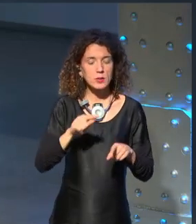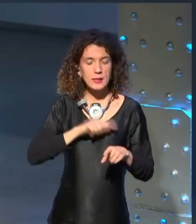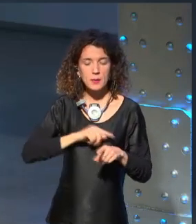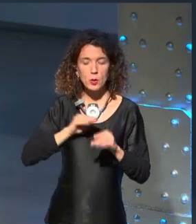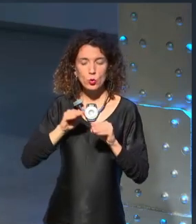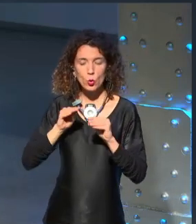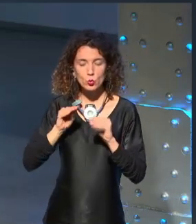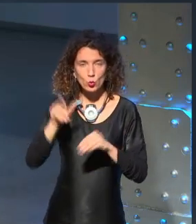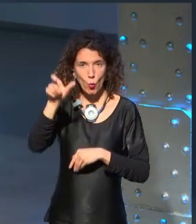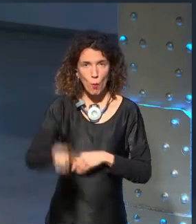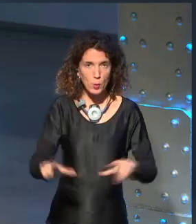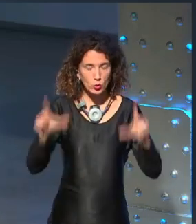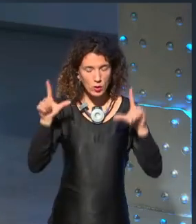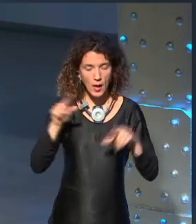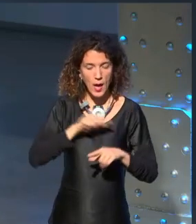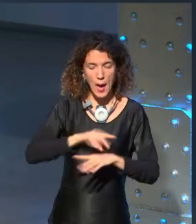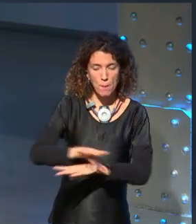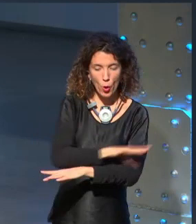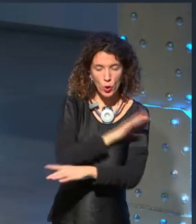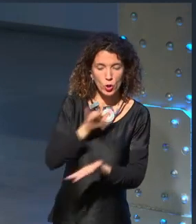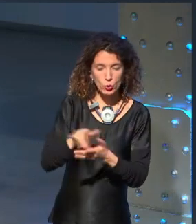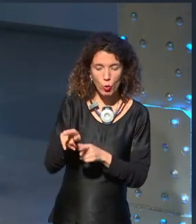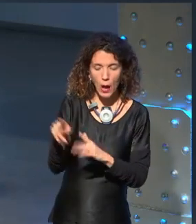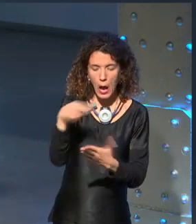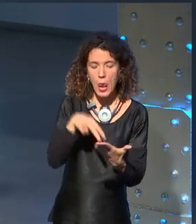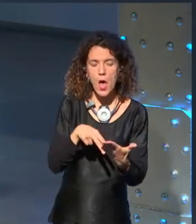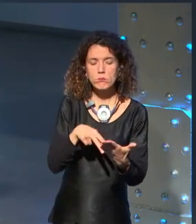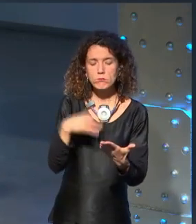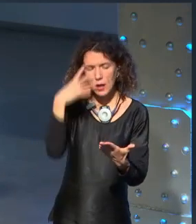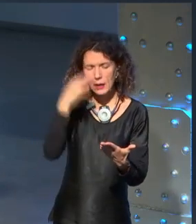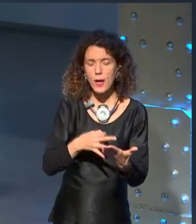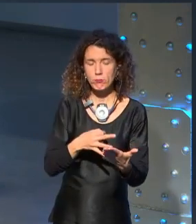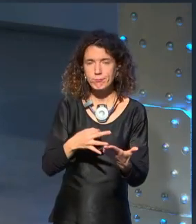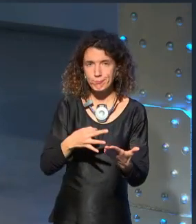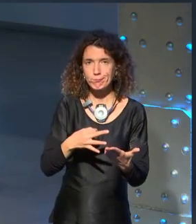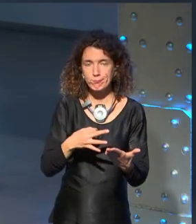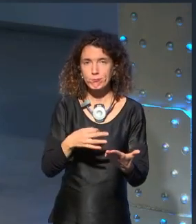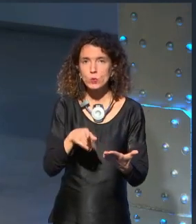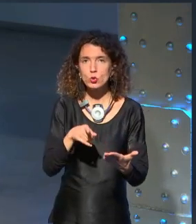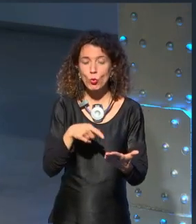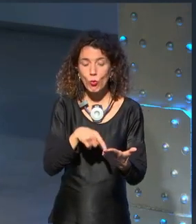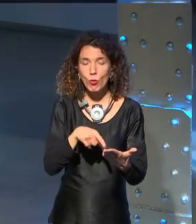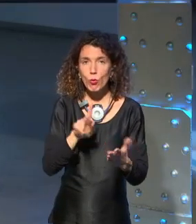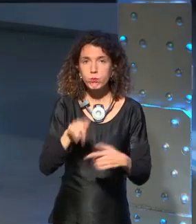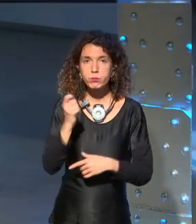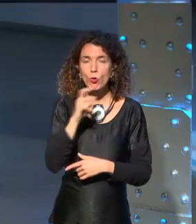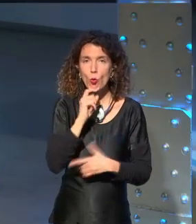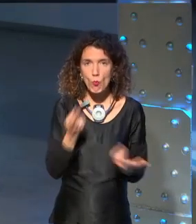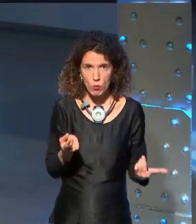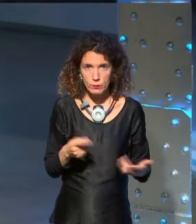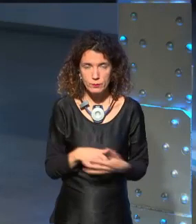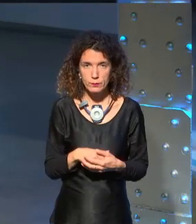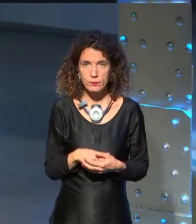we believe his feelings and the feelings that he goes through during these stories. How you can make